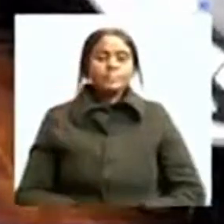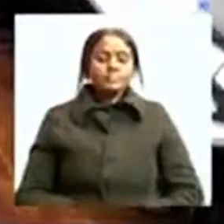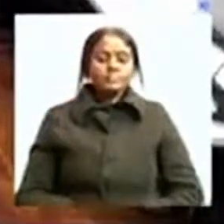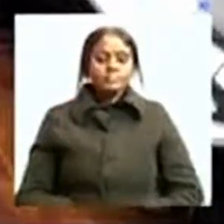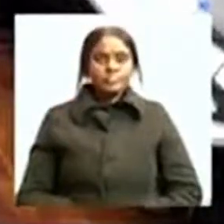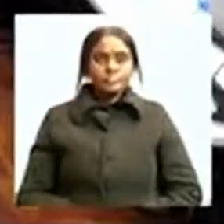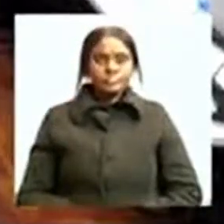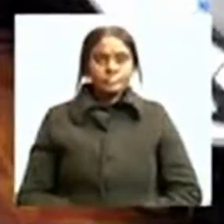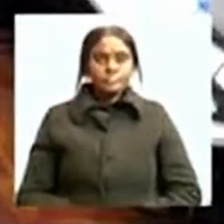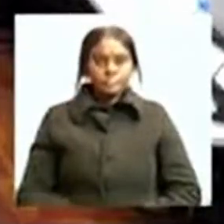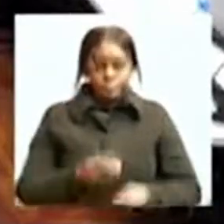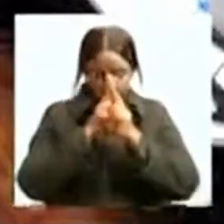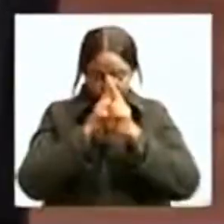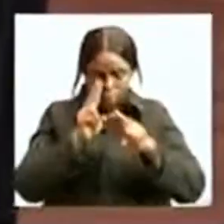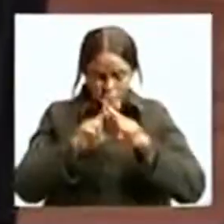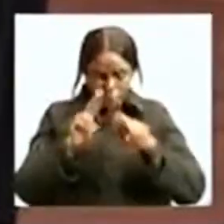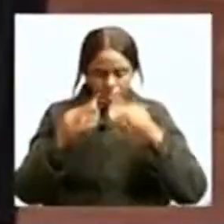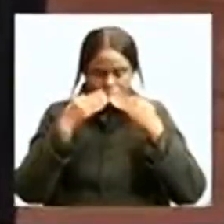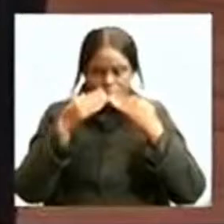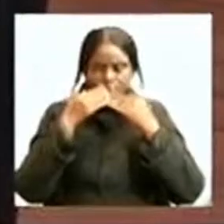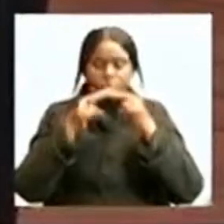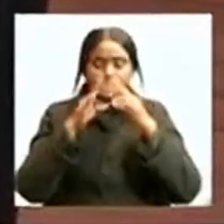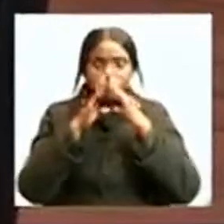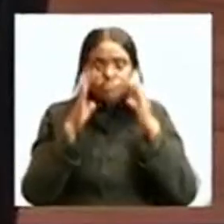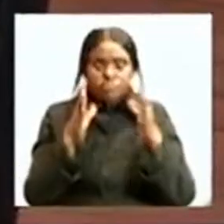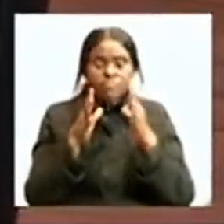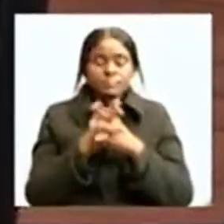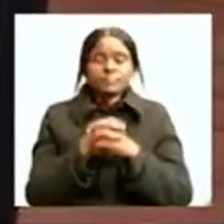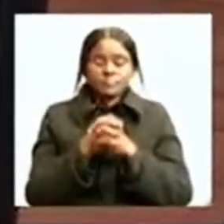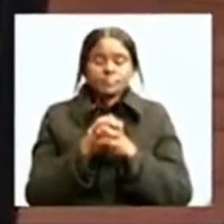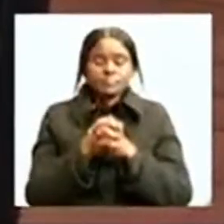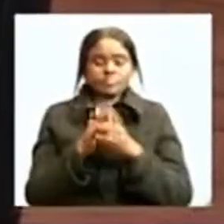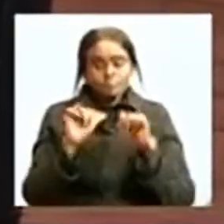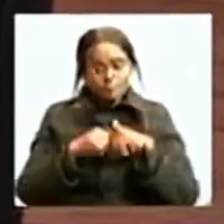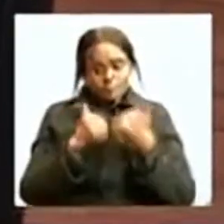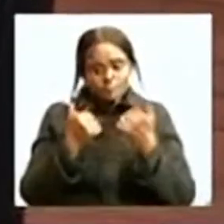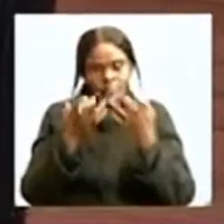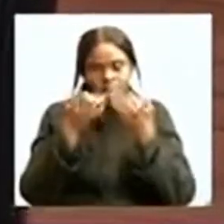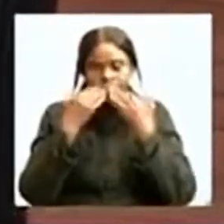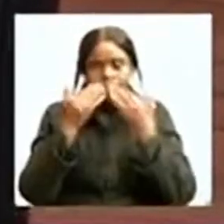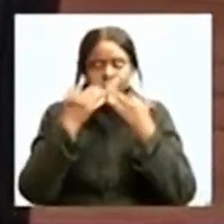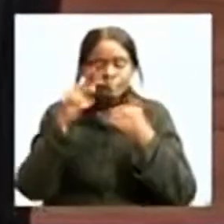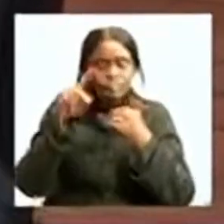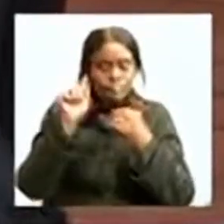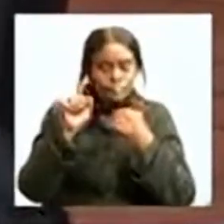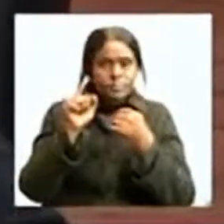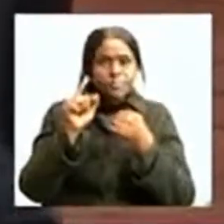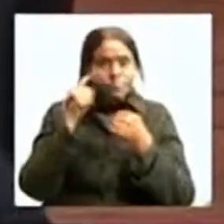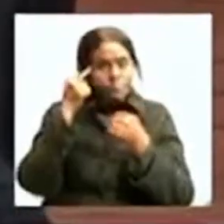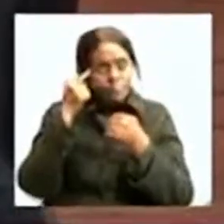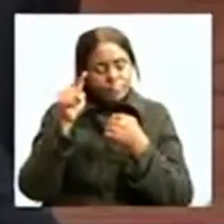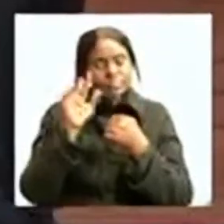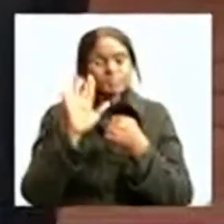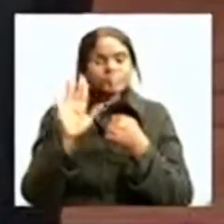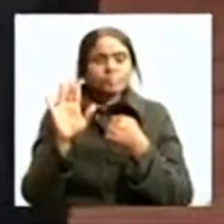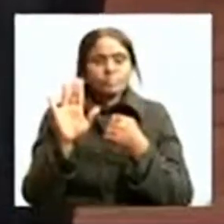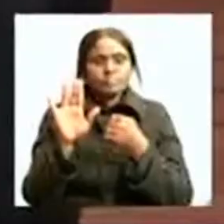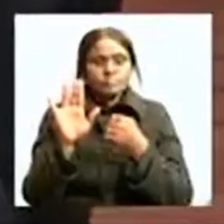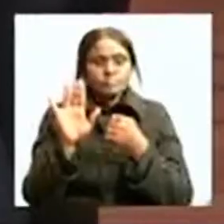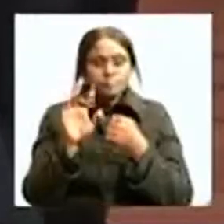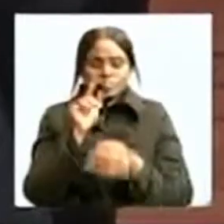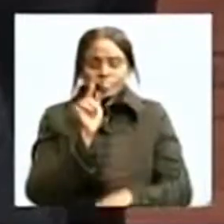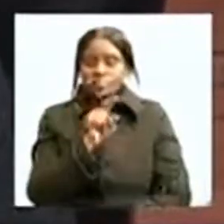Thank you, Honorable Chairperson. And would like to thank the PS actually for